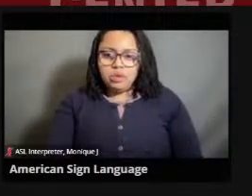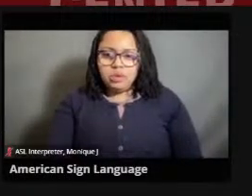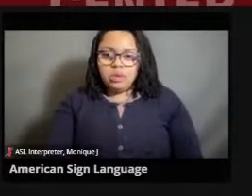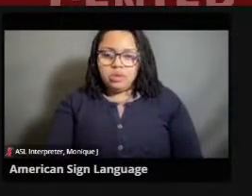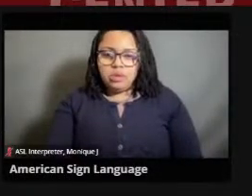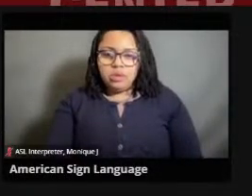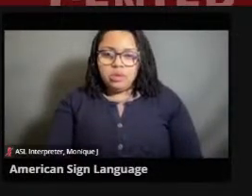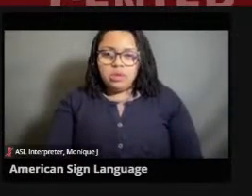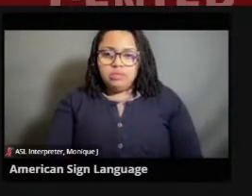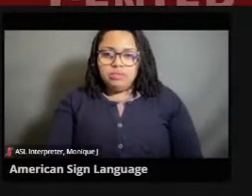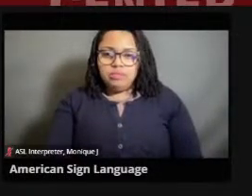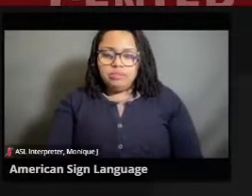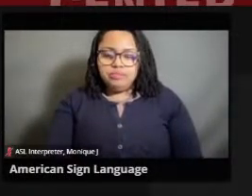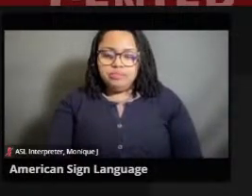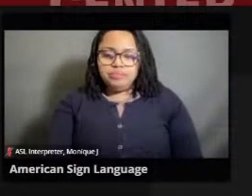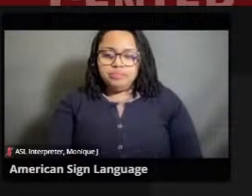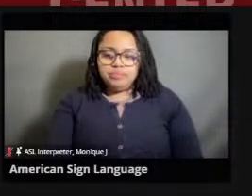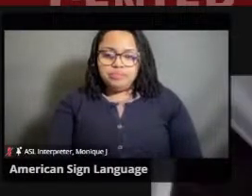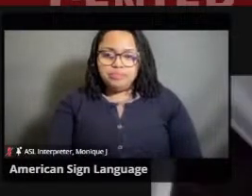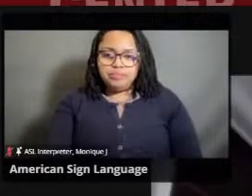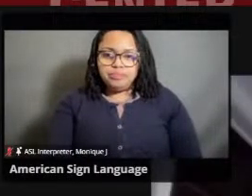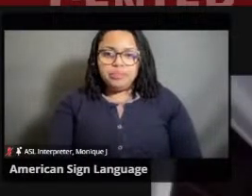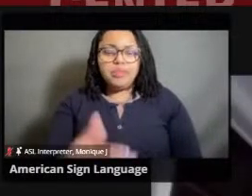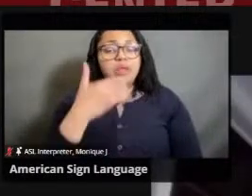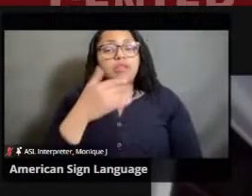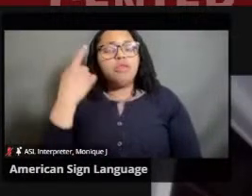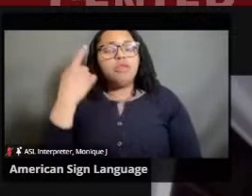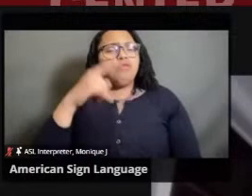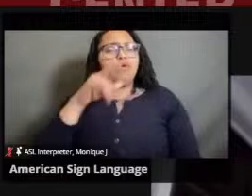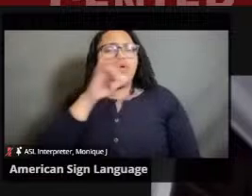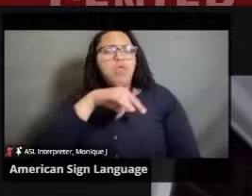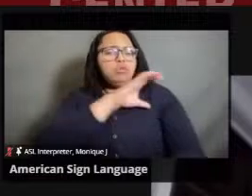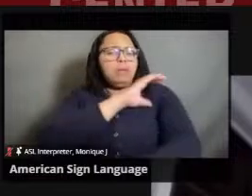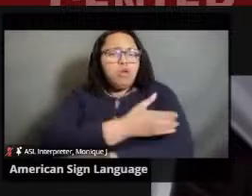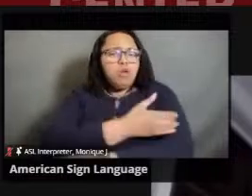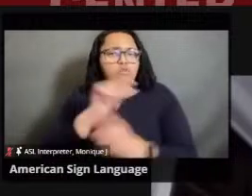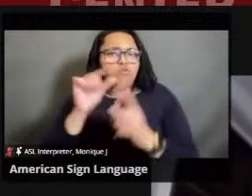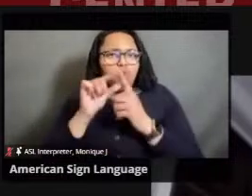Thank you, Dom, for those powerful, powerful words and challenge for us.